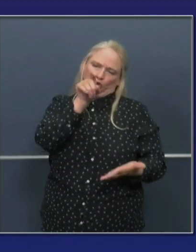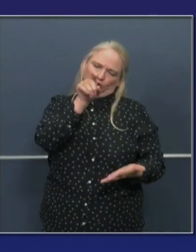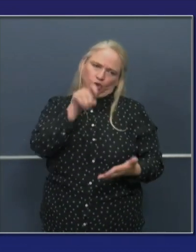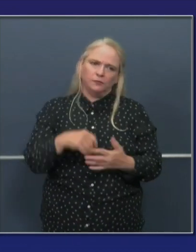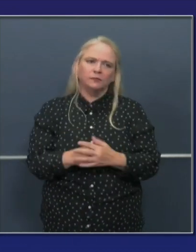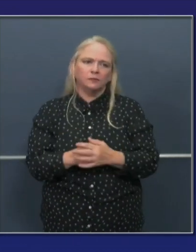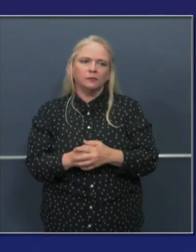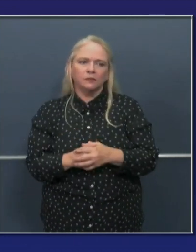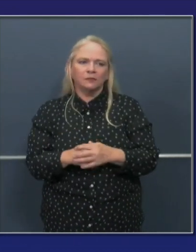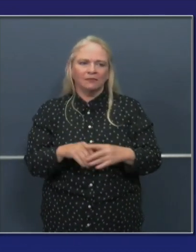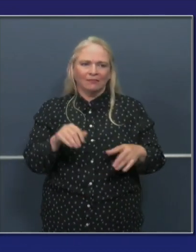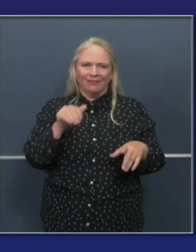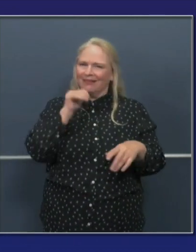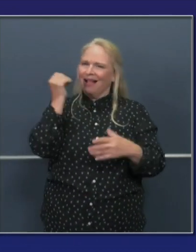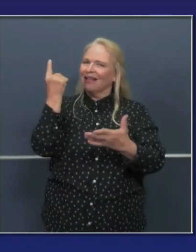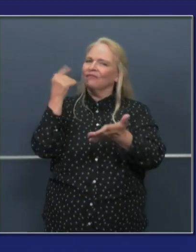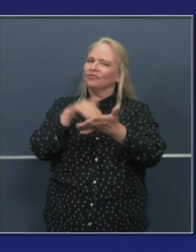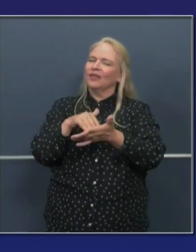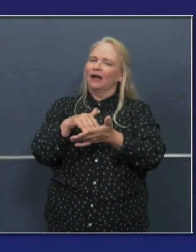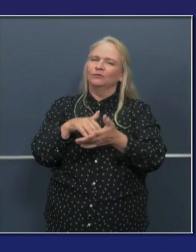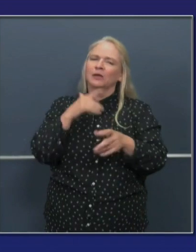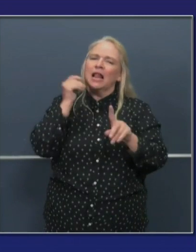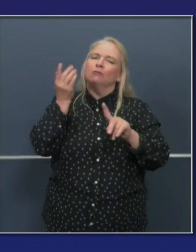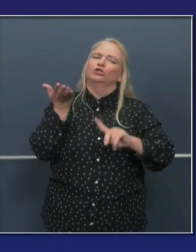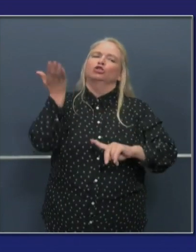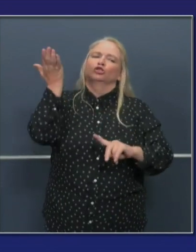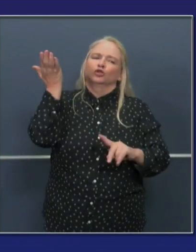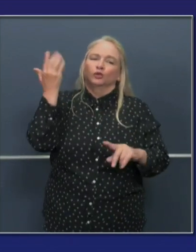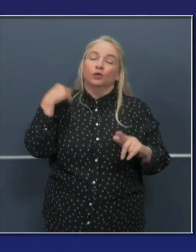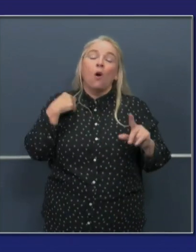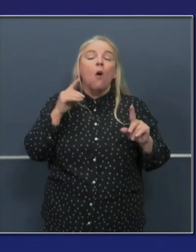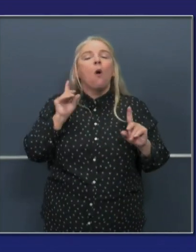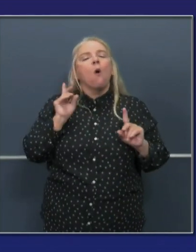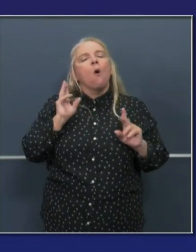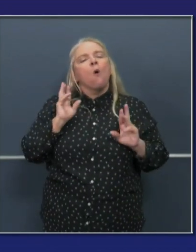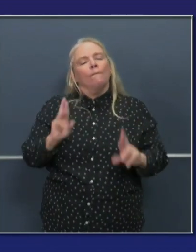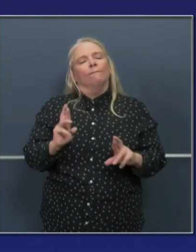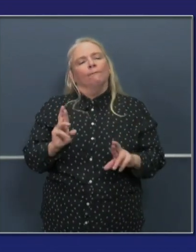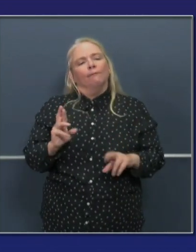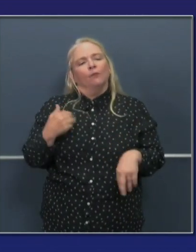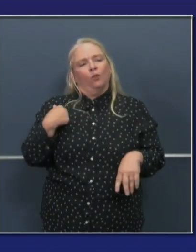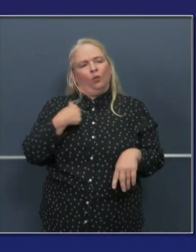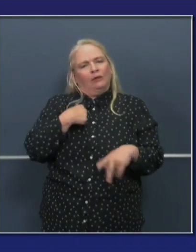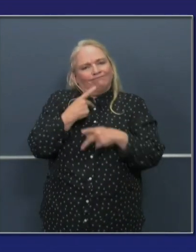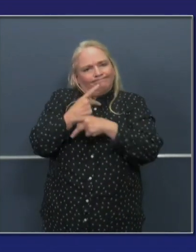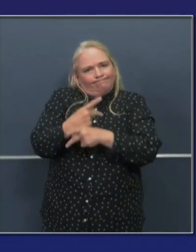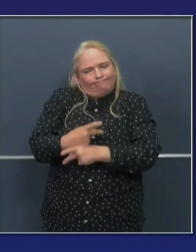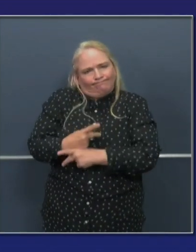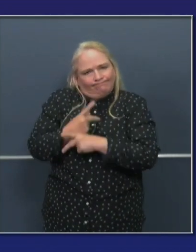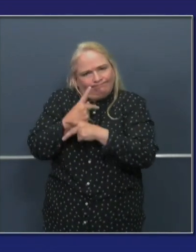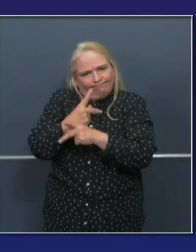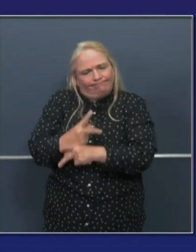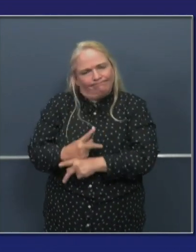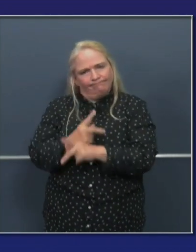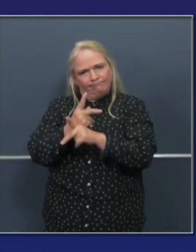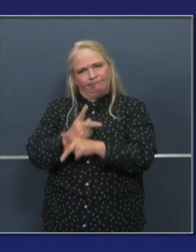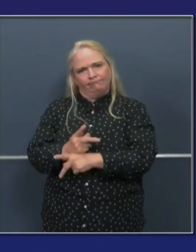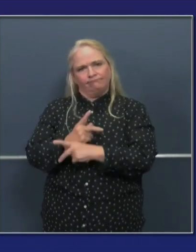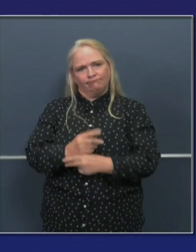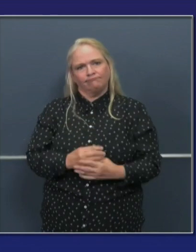here today. And so I hope as we run with that number, we're cautious and are being